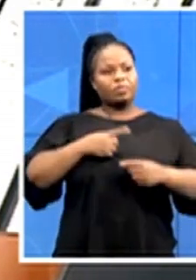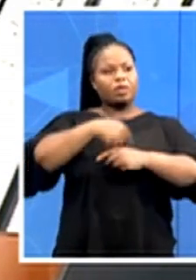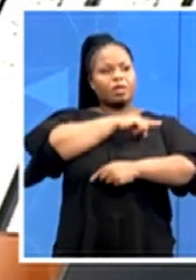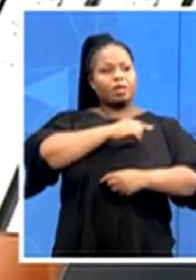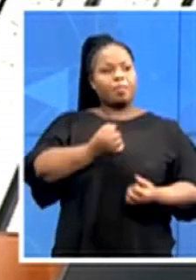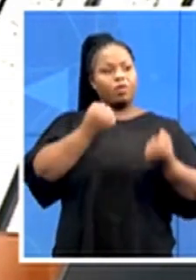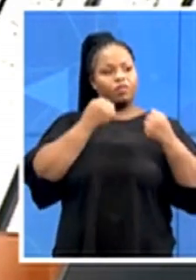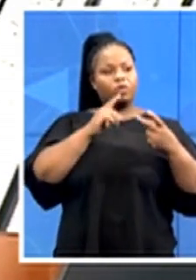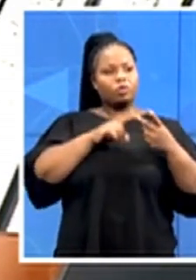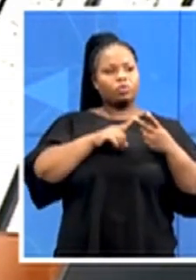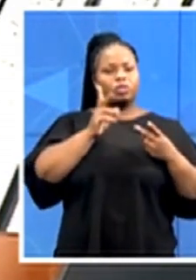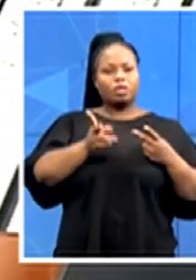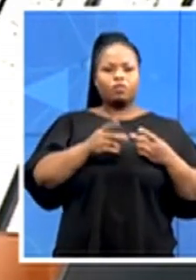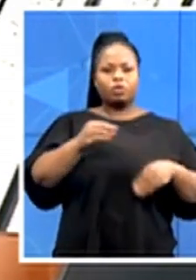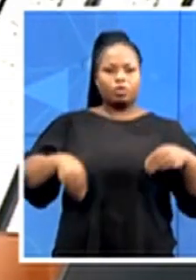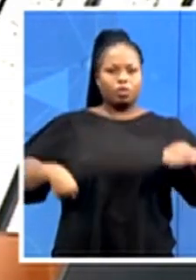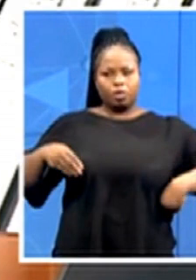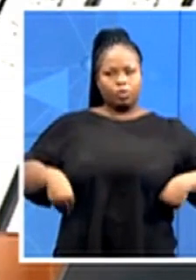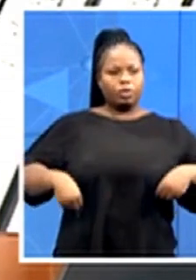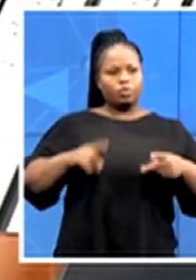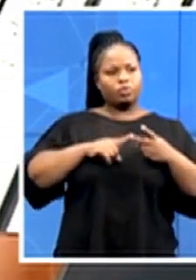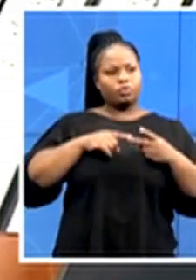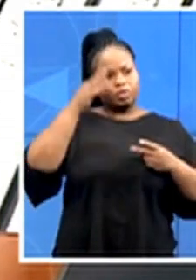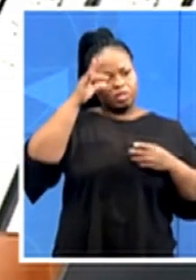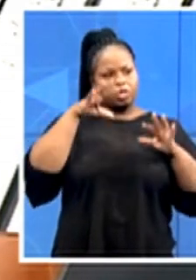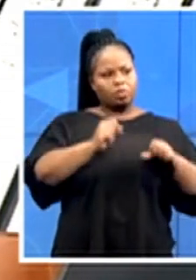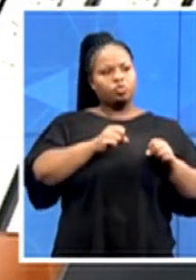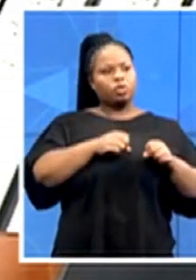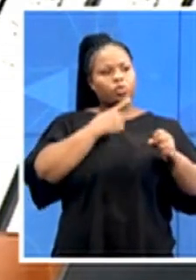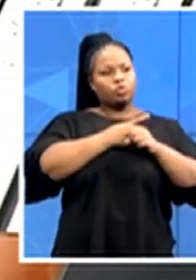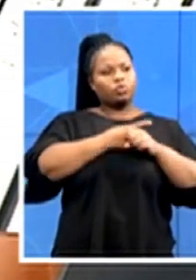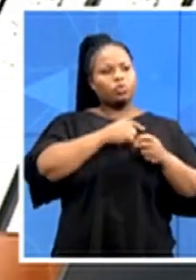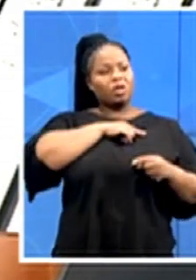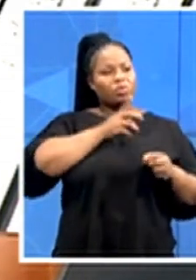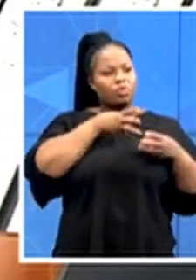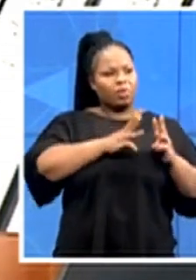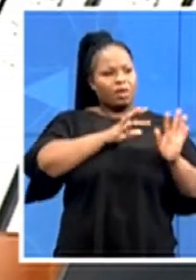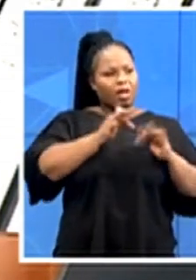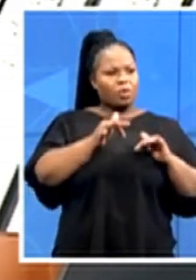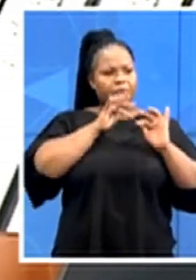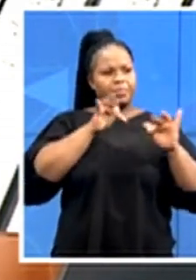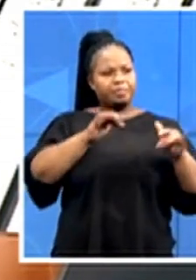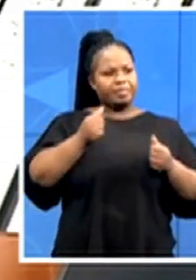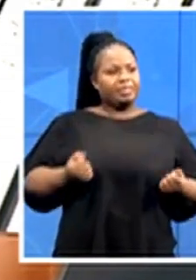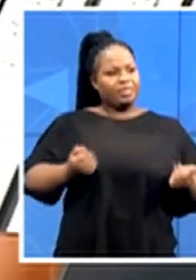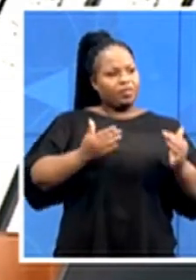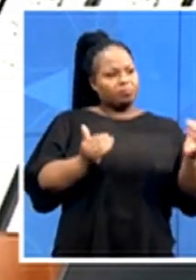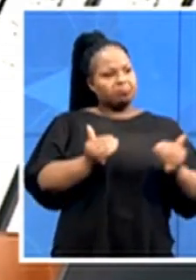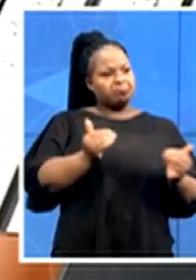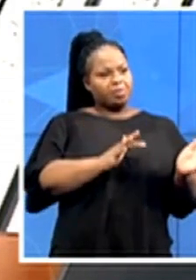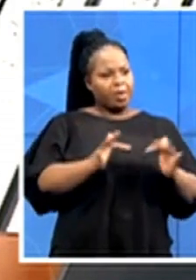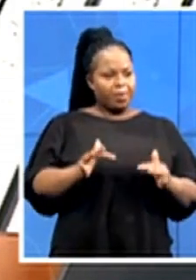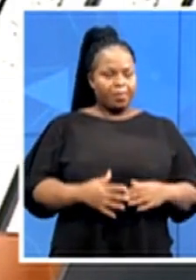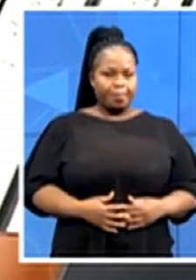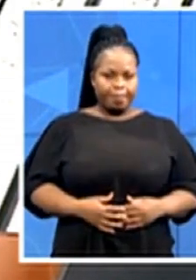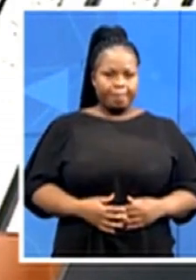state capture include changes in the way that the public service is managed. Critical sections of the